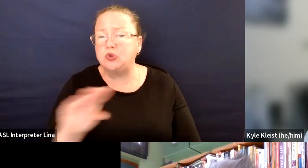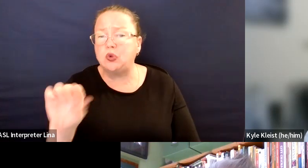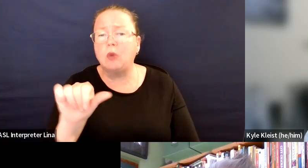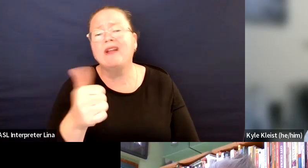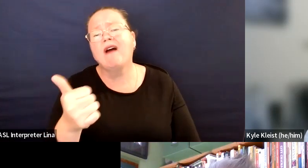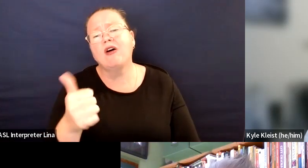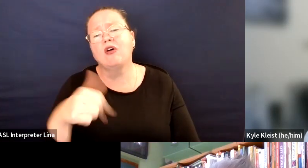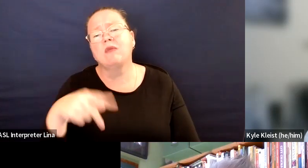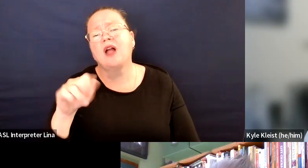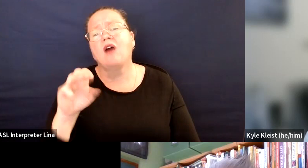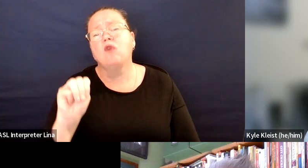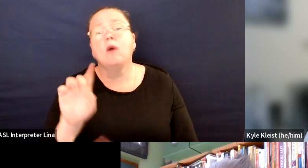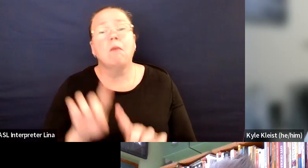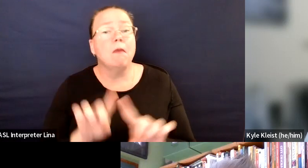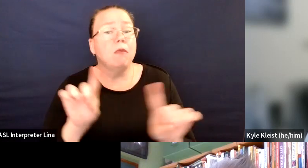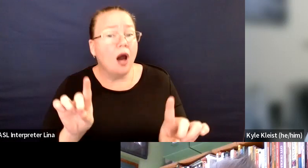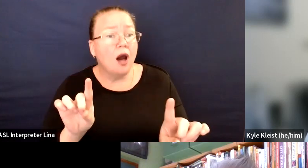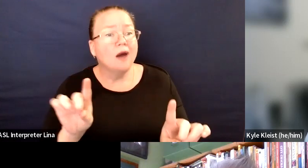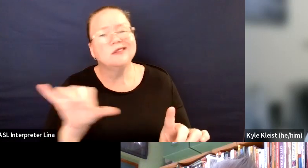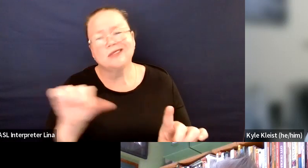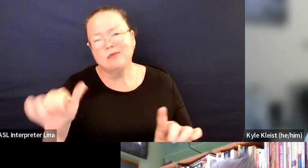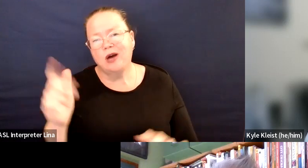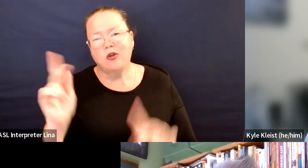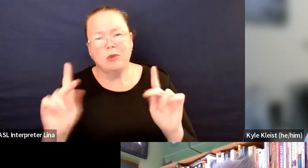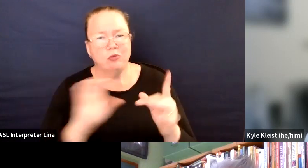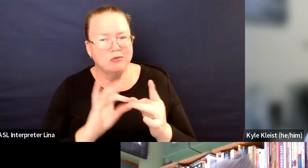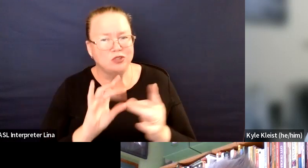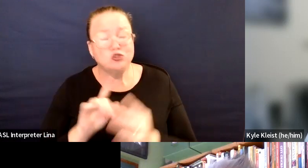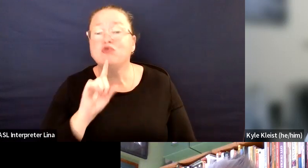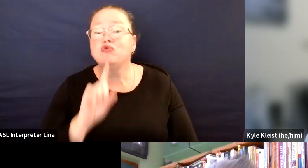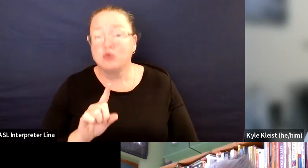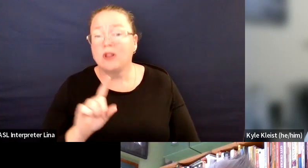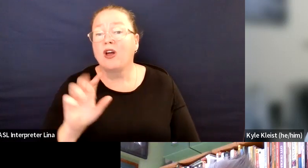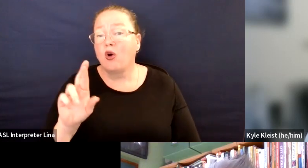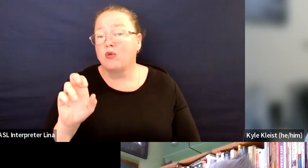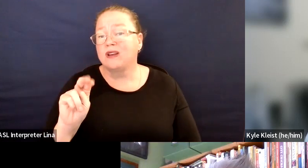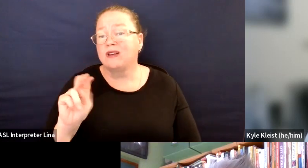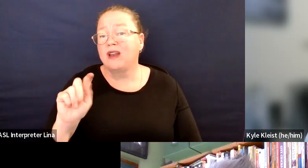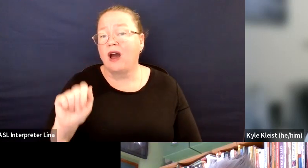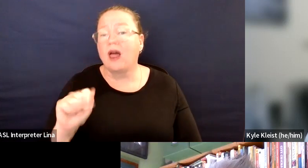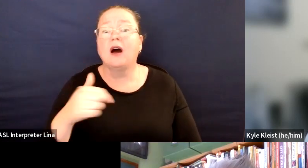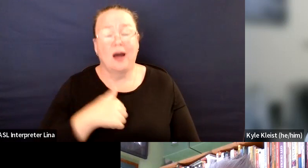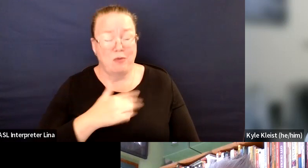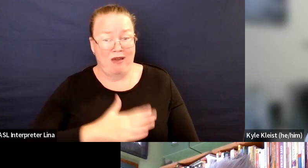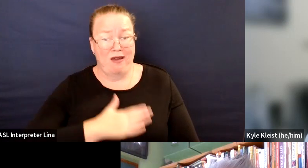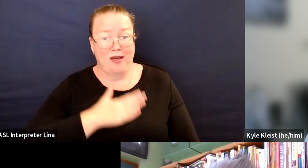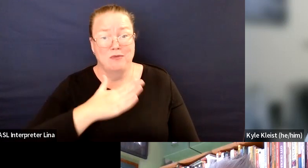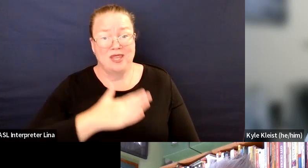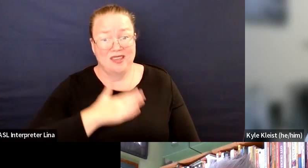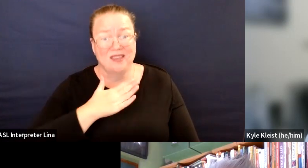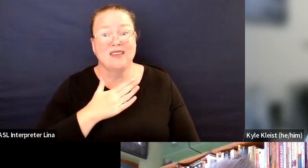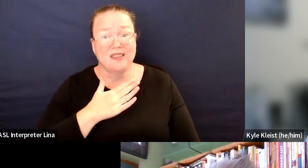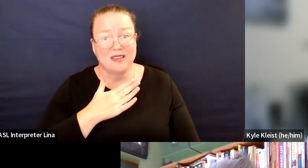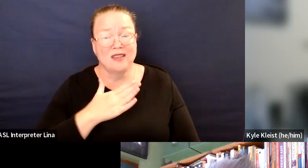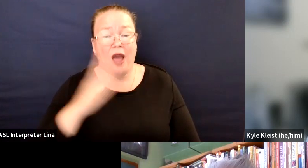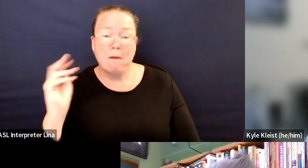platforms. But like other people have said, especially Renata, that I am glad to be